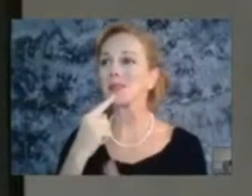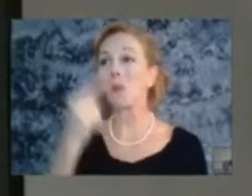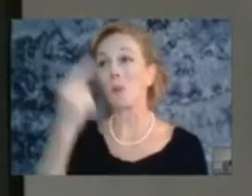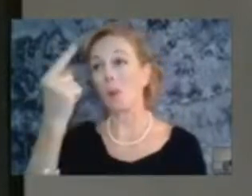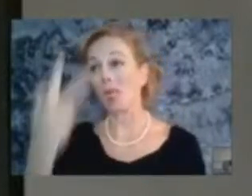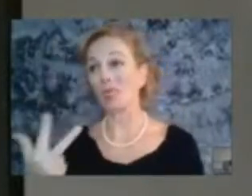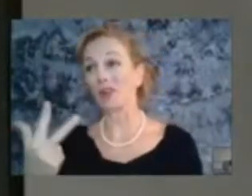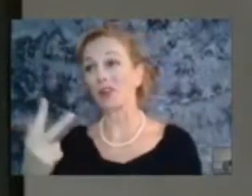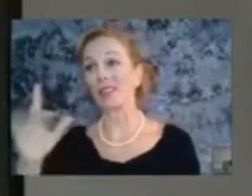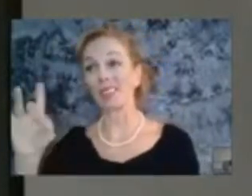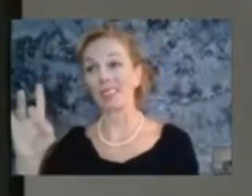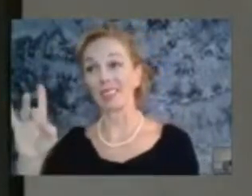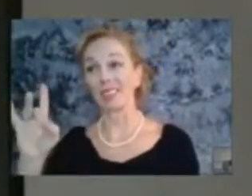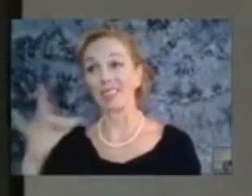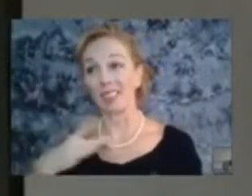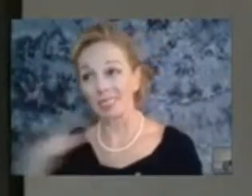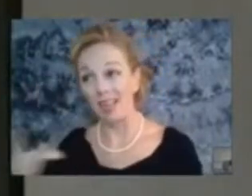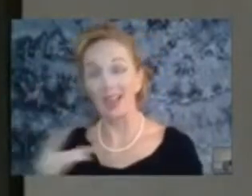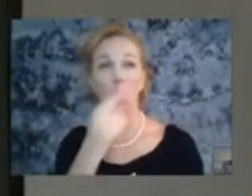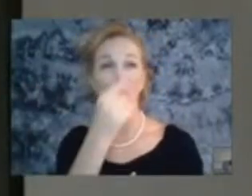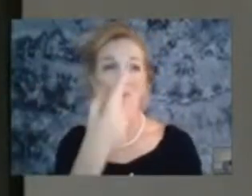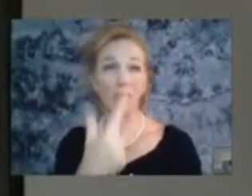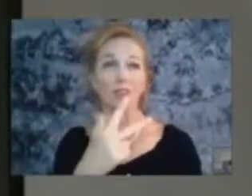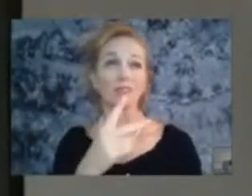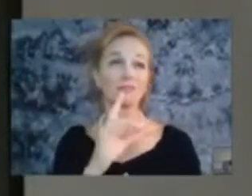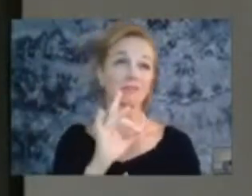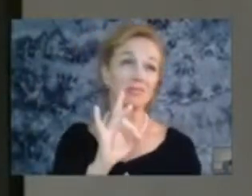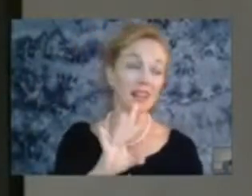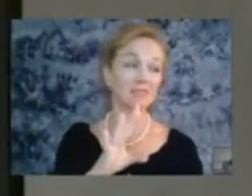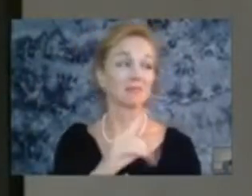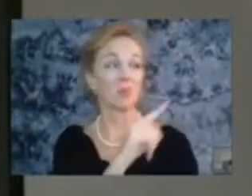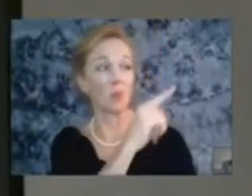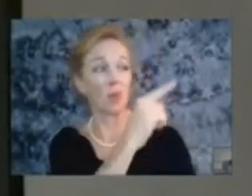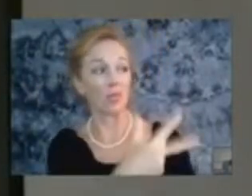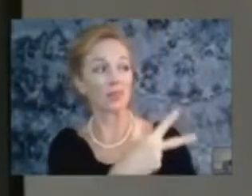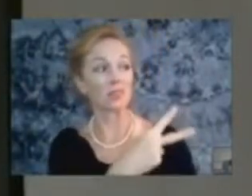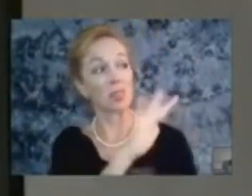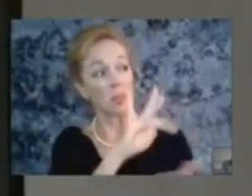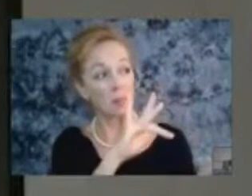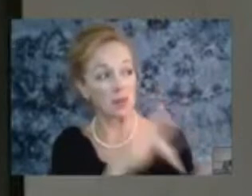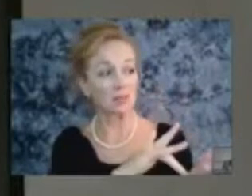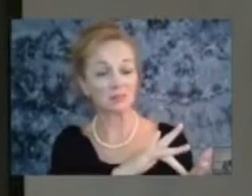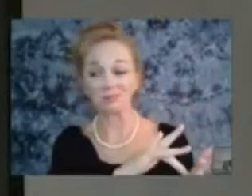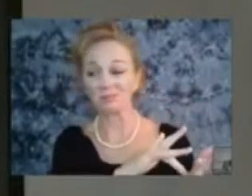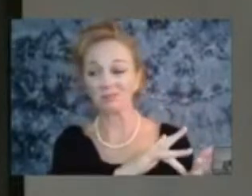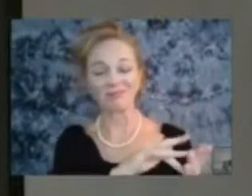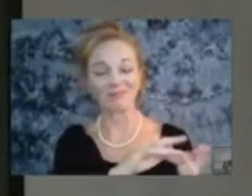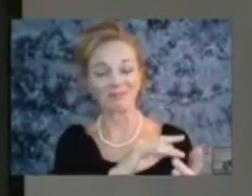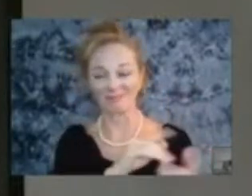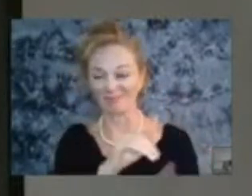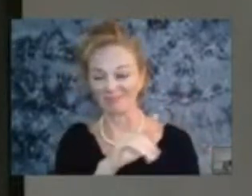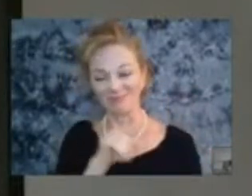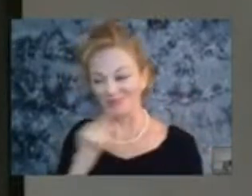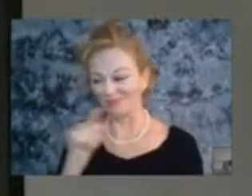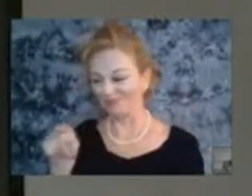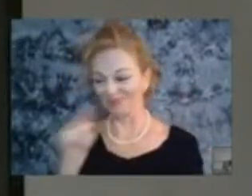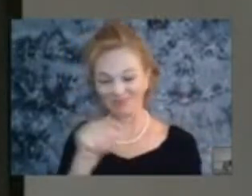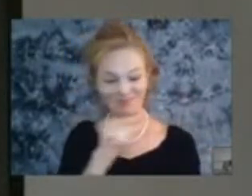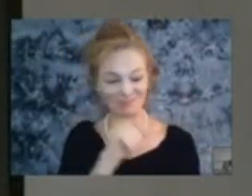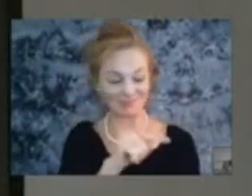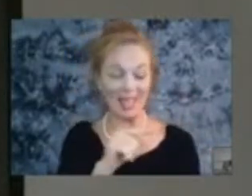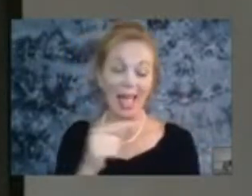hate this, a third of folks may be in the middle. And that's probably sort of where things are. And I think to